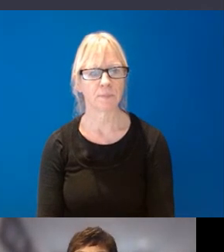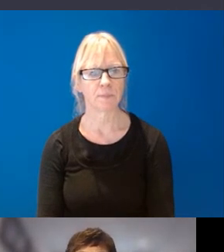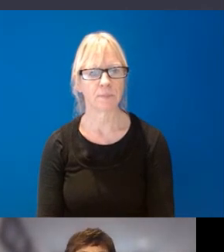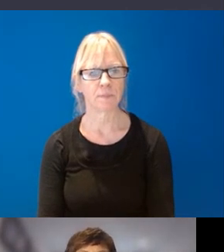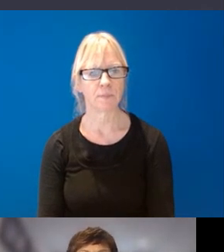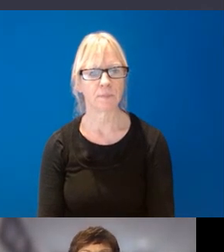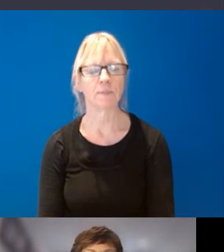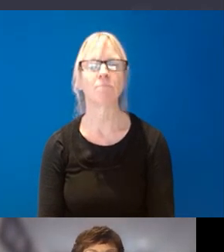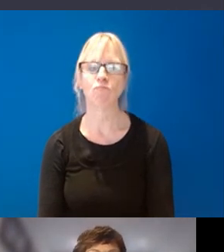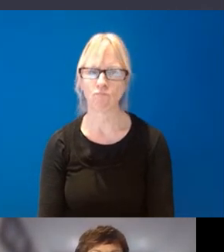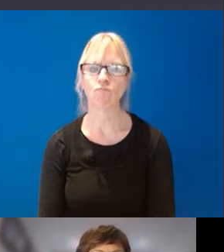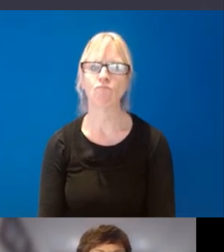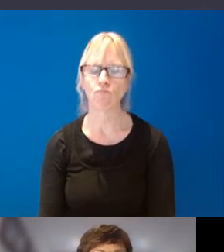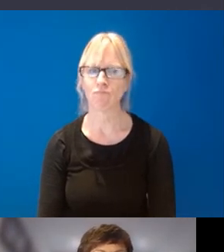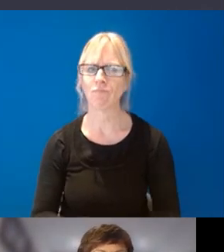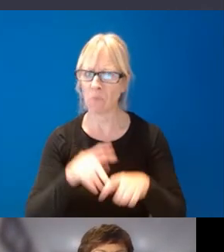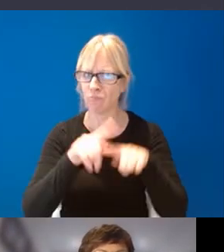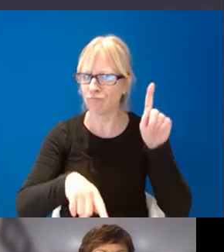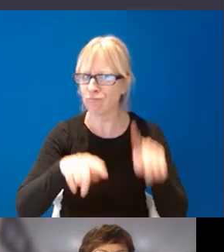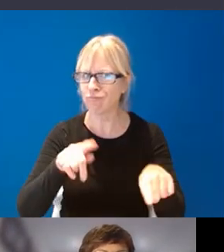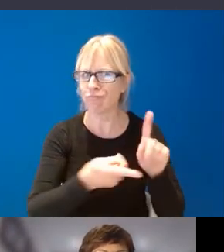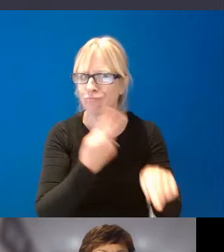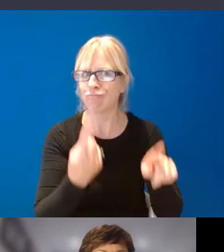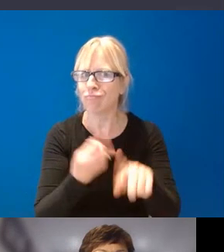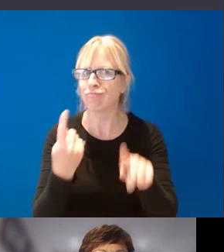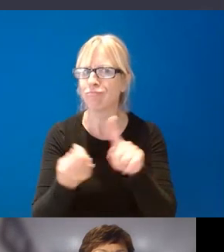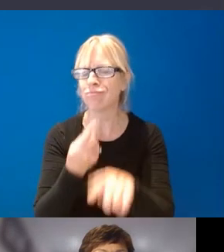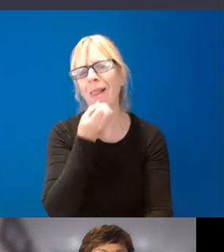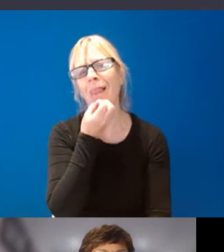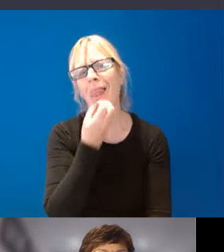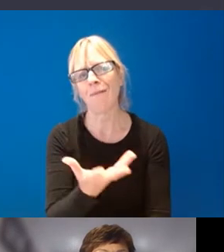So we've got a great variety coming in here, which is lovely.